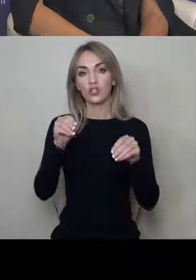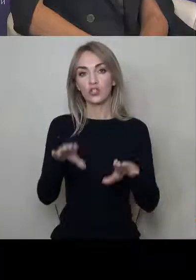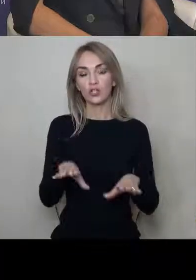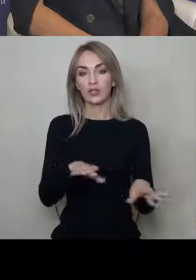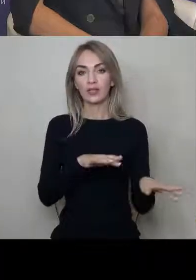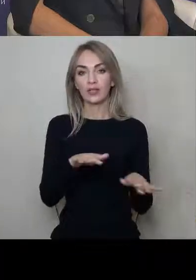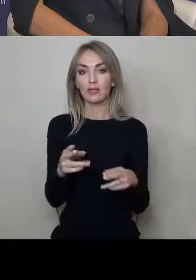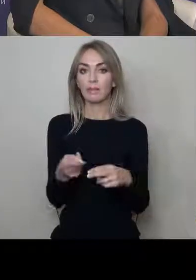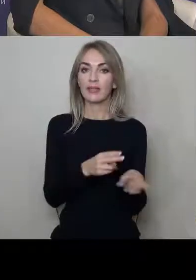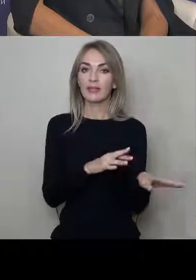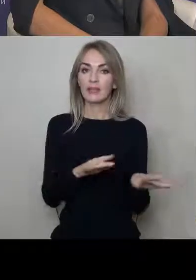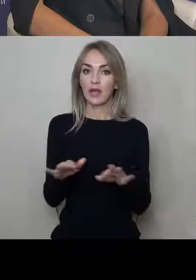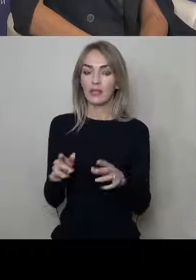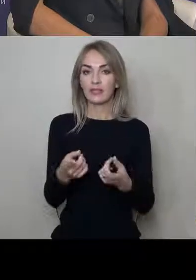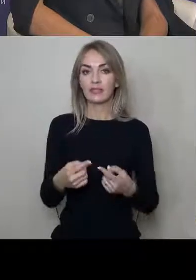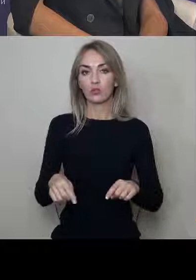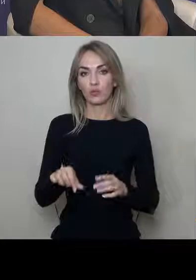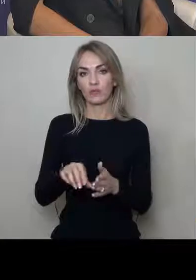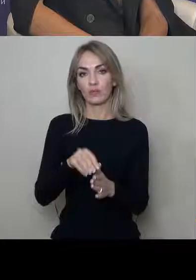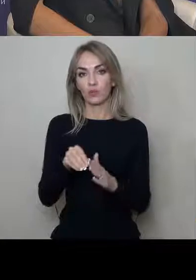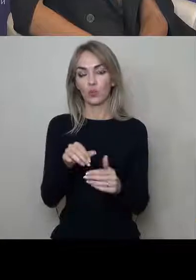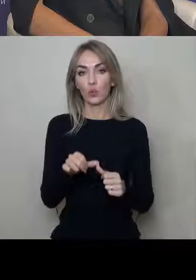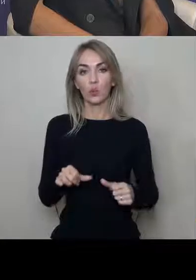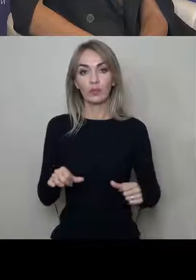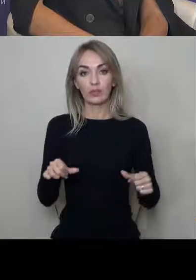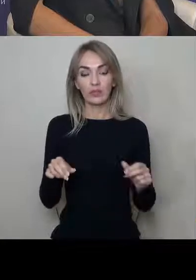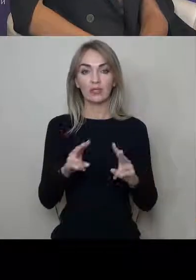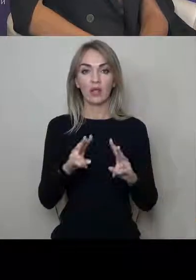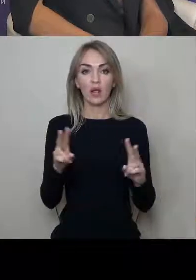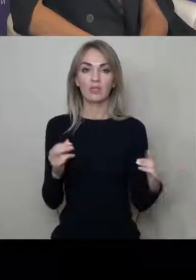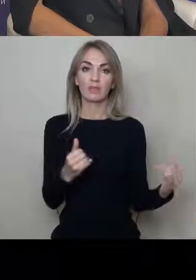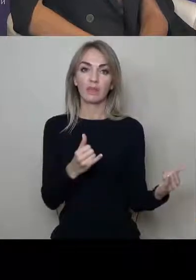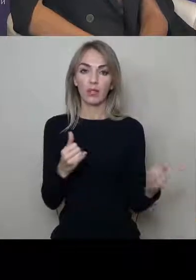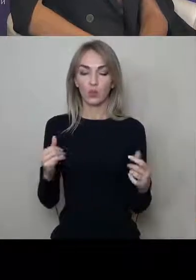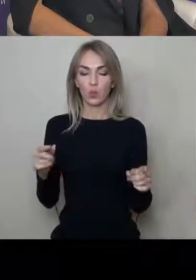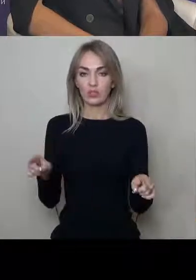Territorial commissions can handle complaints as to the